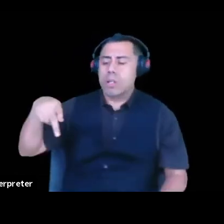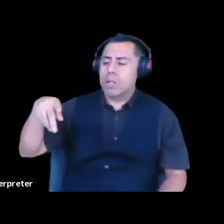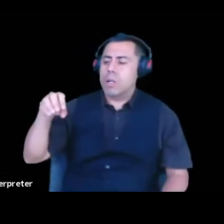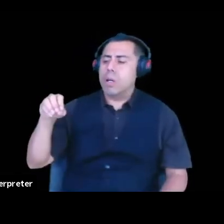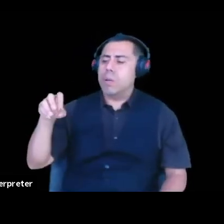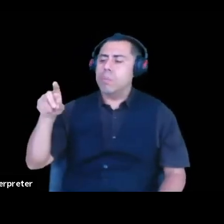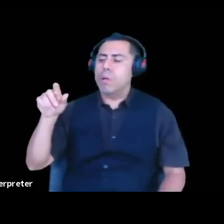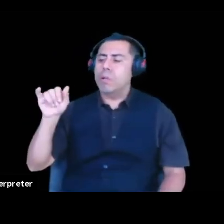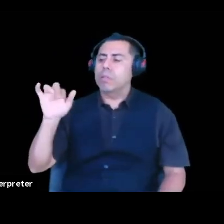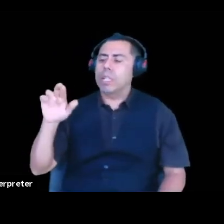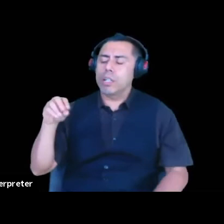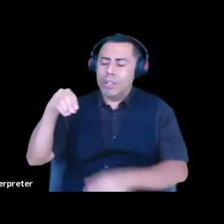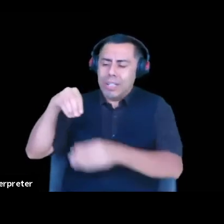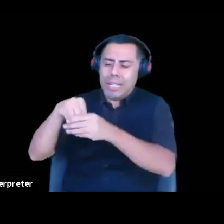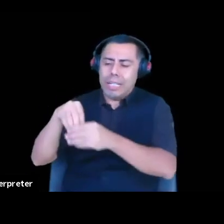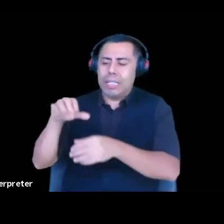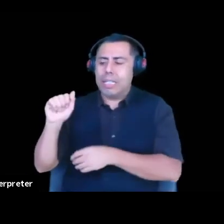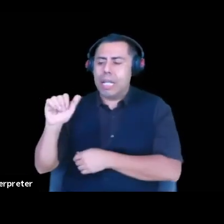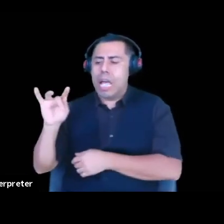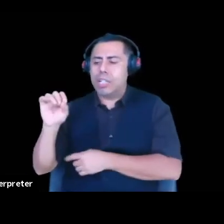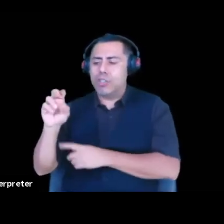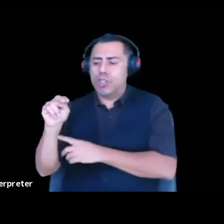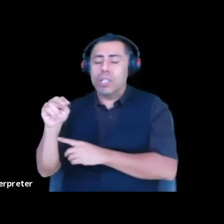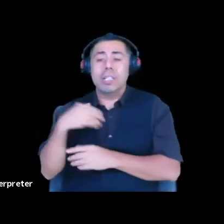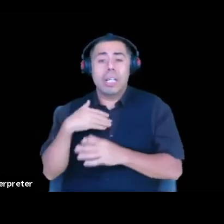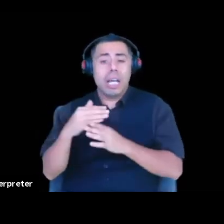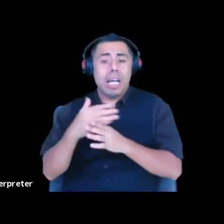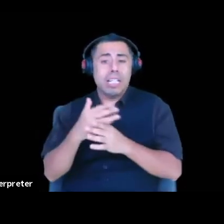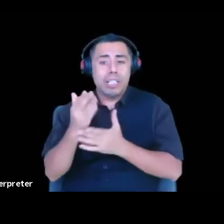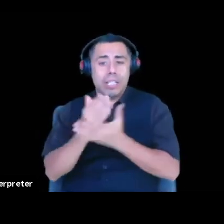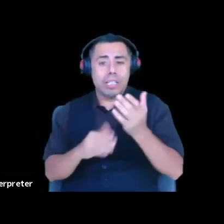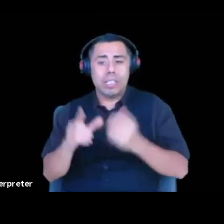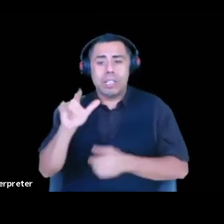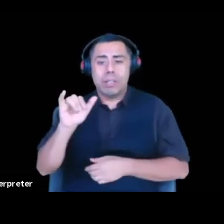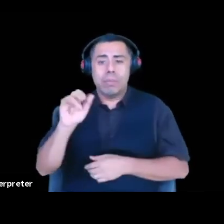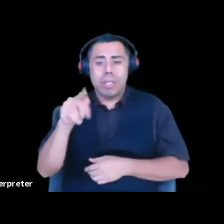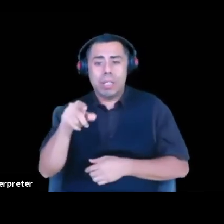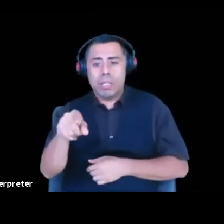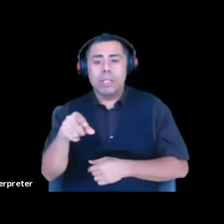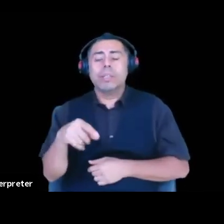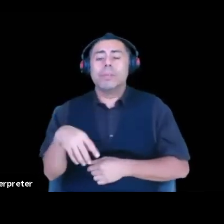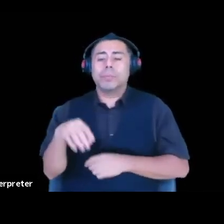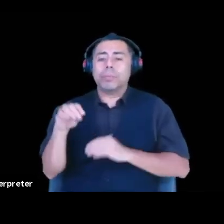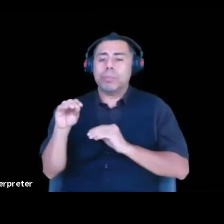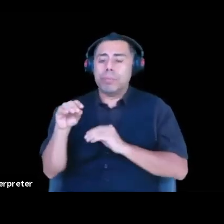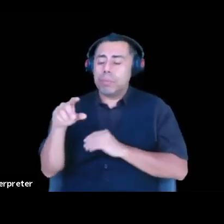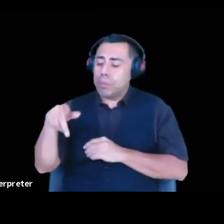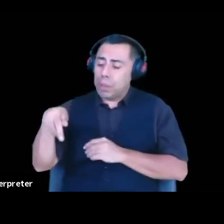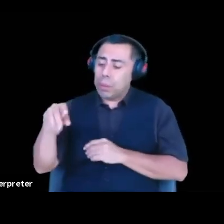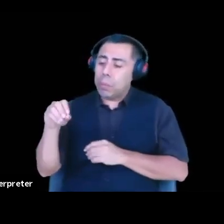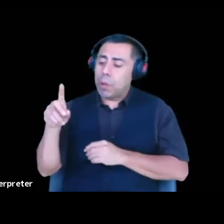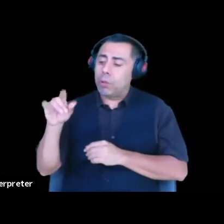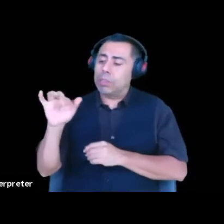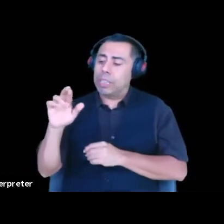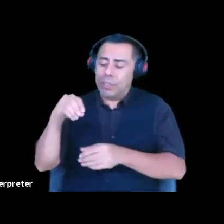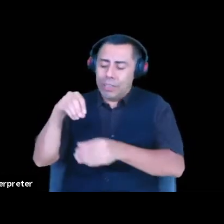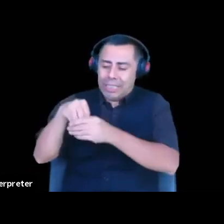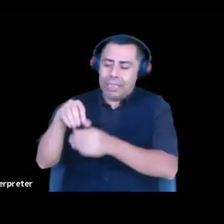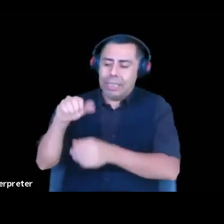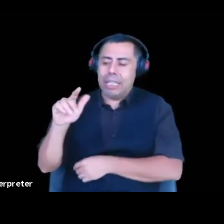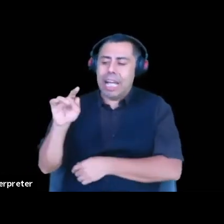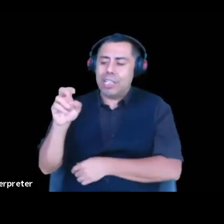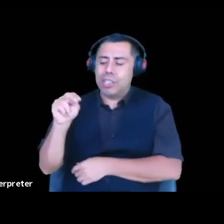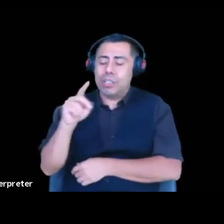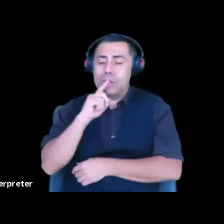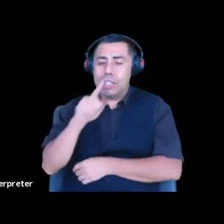shared some links, so I'm hoping that those links come up. Put Air in Action is an organization that is grassroots. We are working